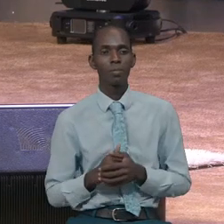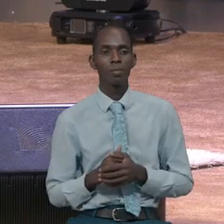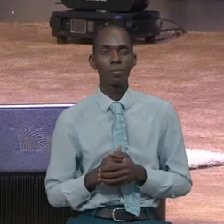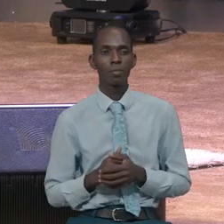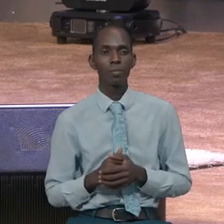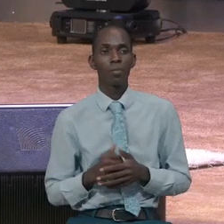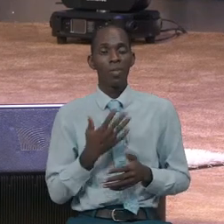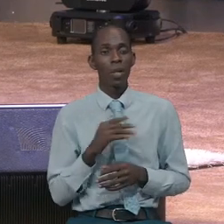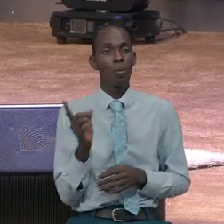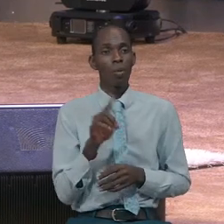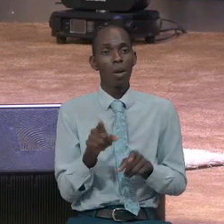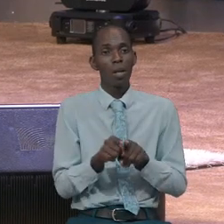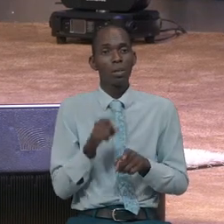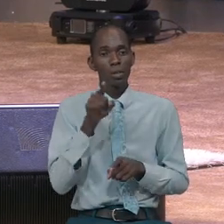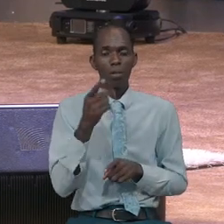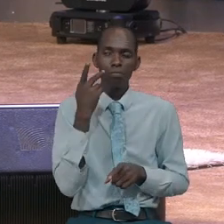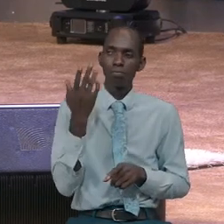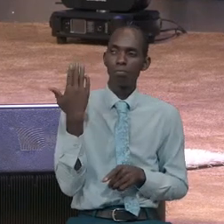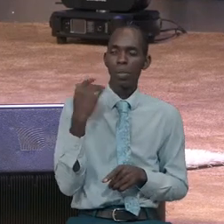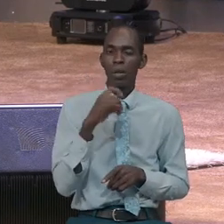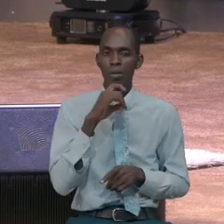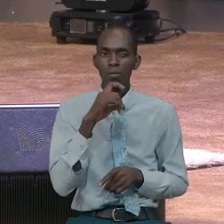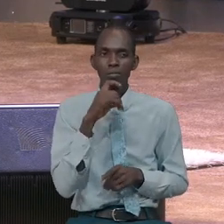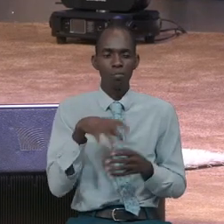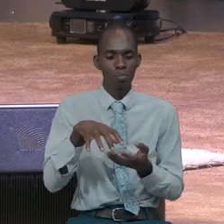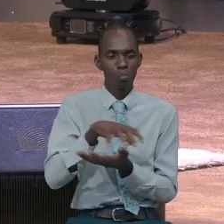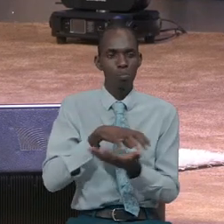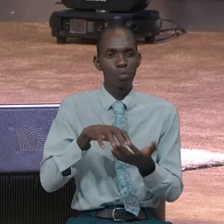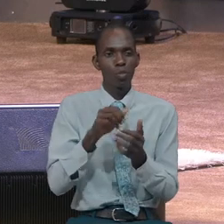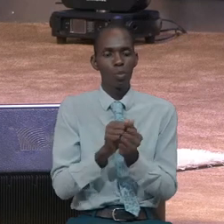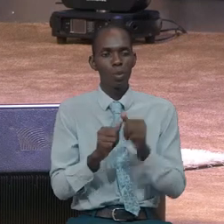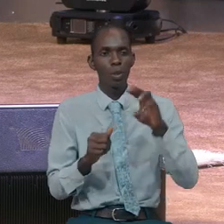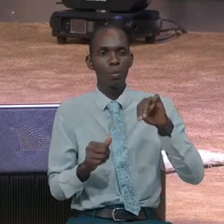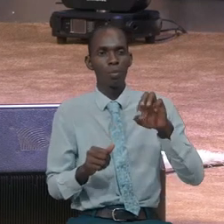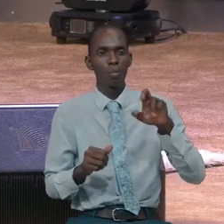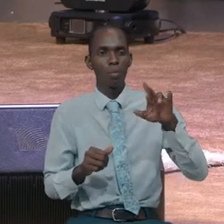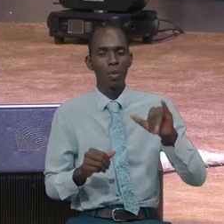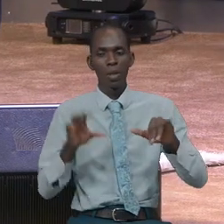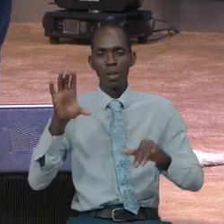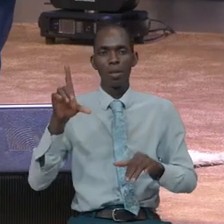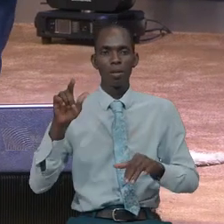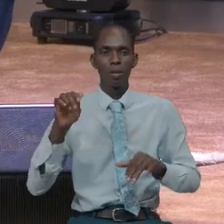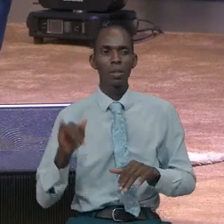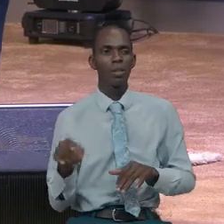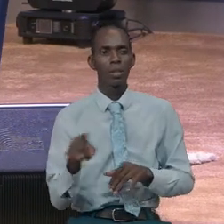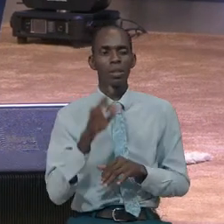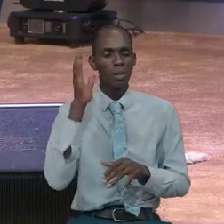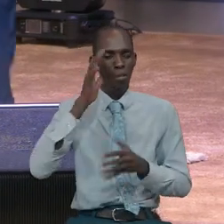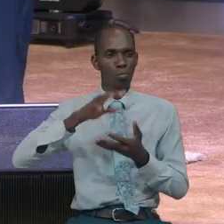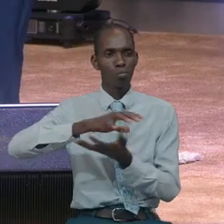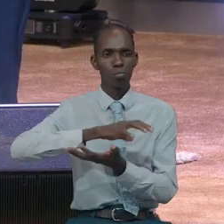Verse 43, and whereas thou sawest iron mixed with the merry clay, they shall